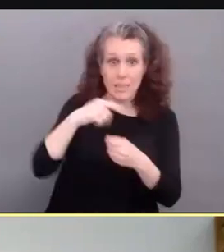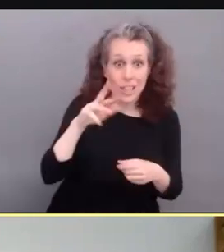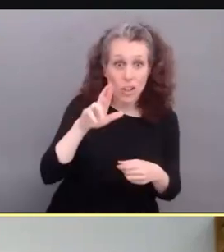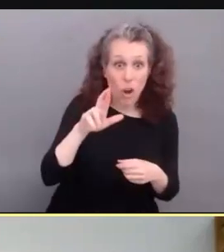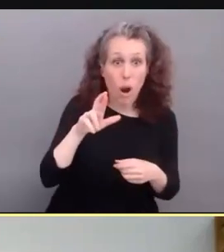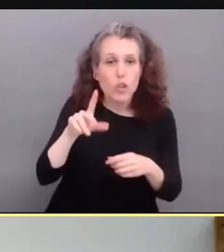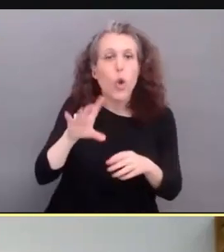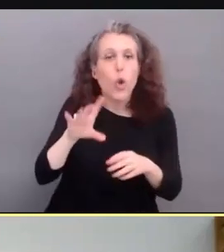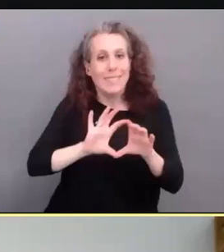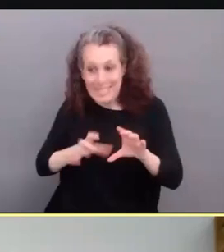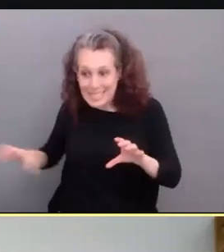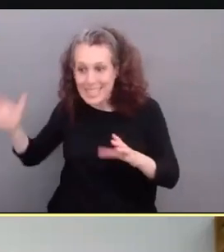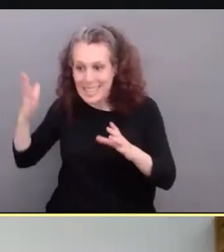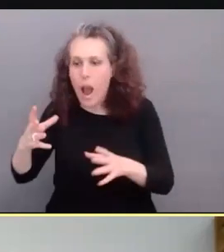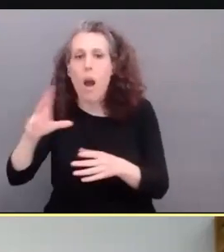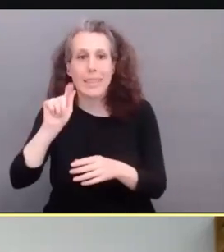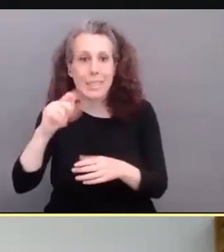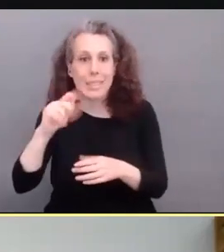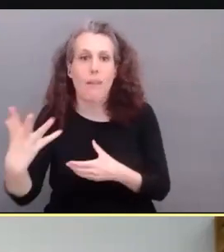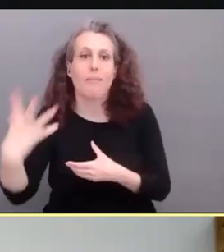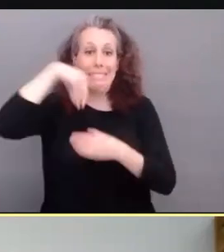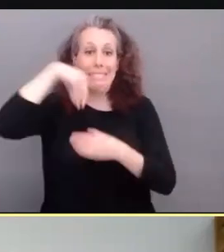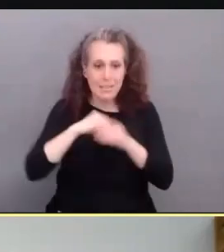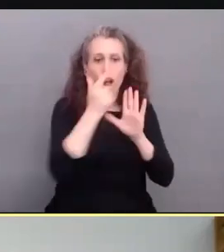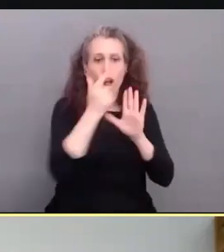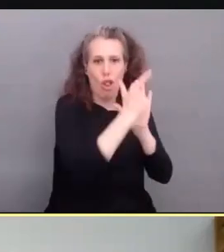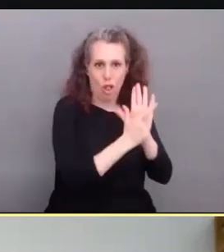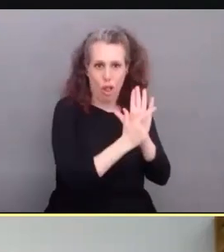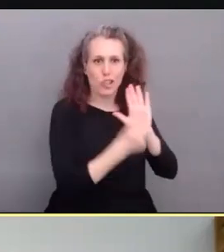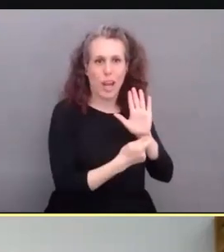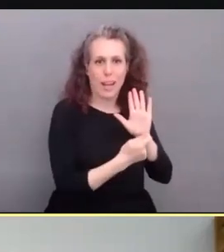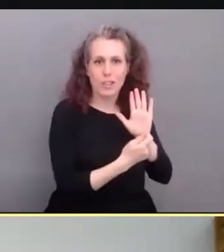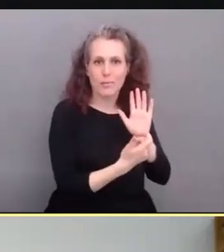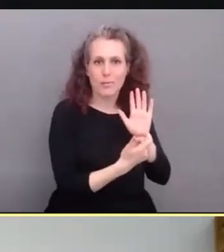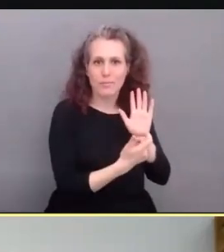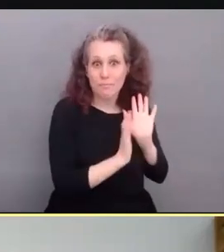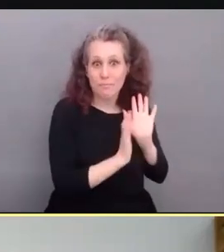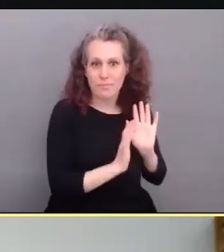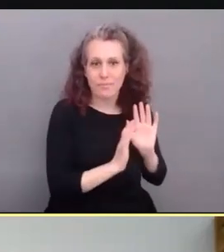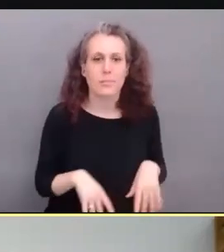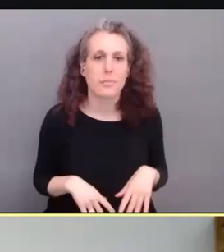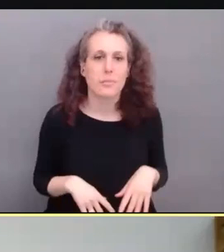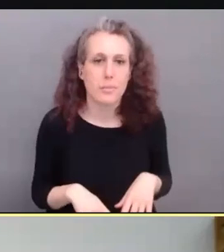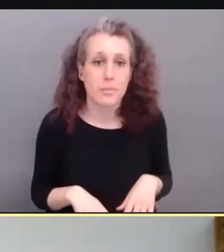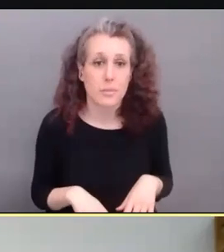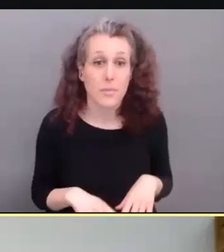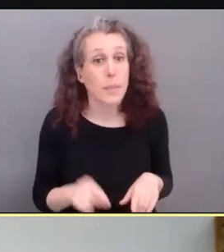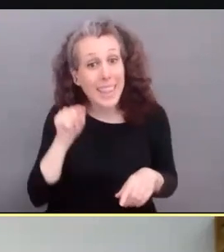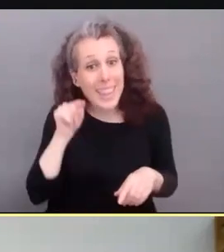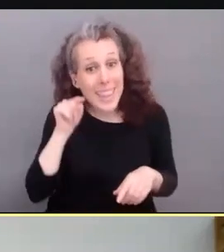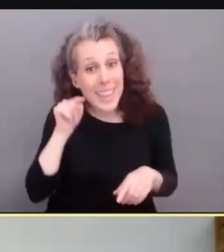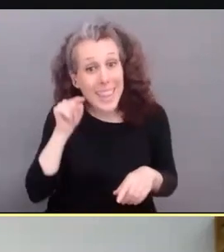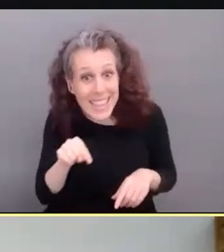their national standards and regulations. I would also mention the importance of updating this standard on a regular